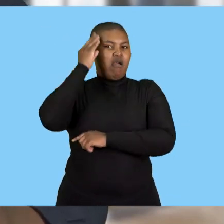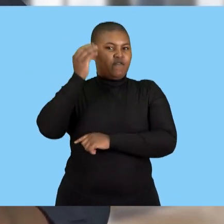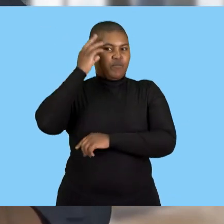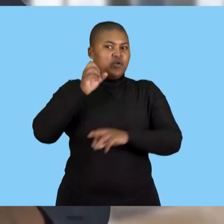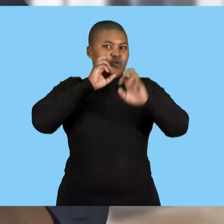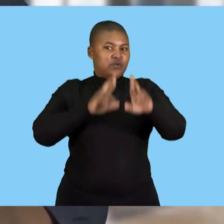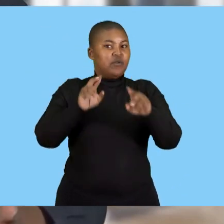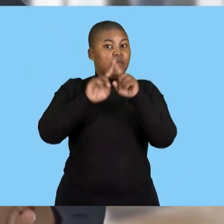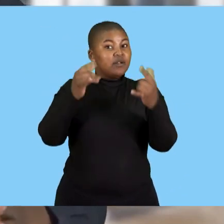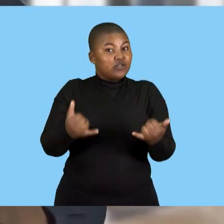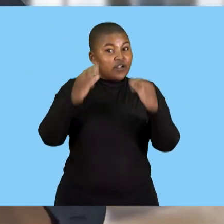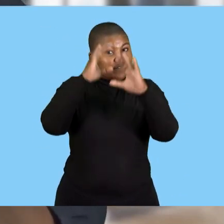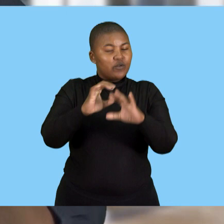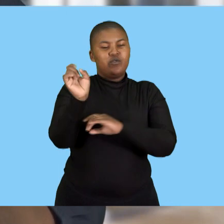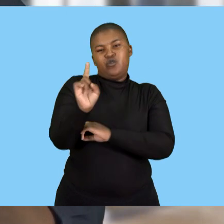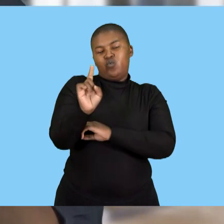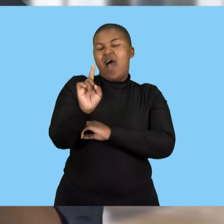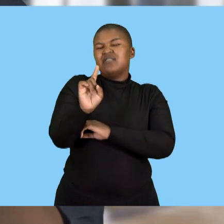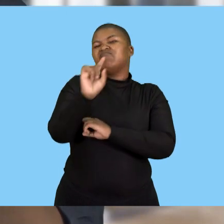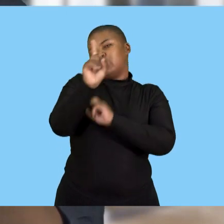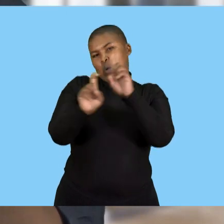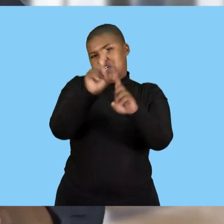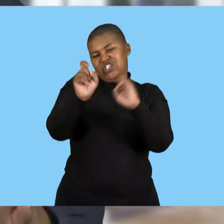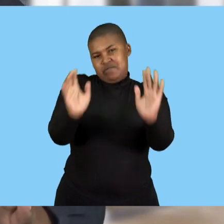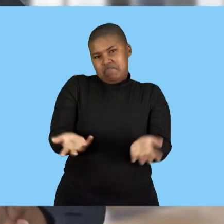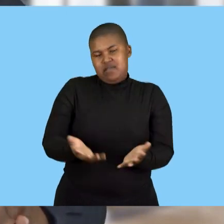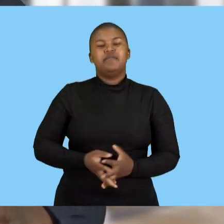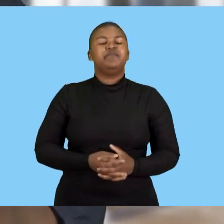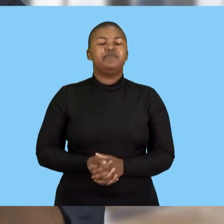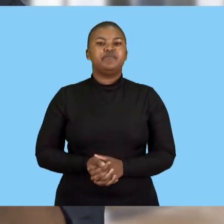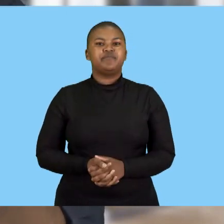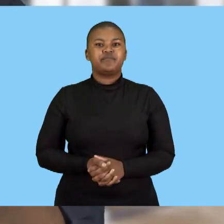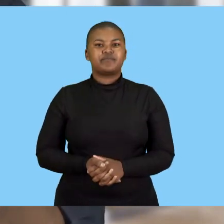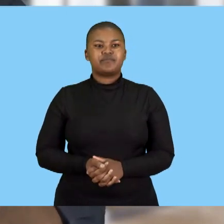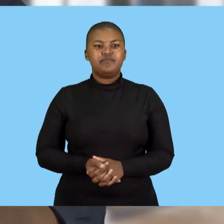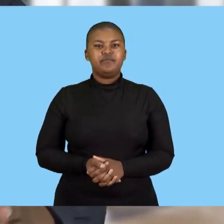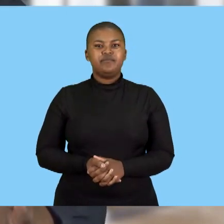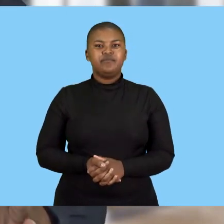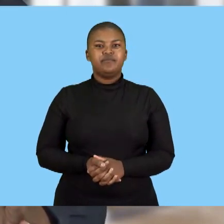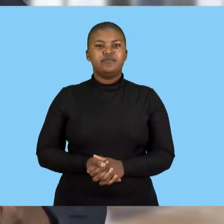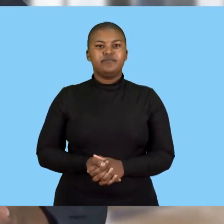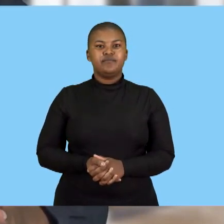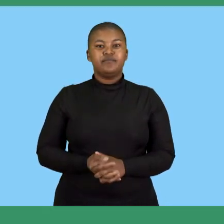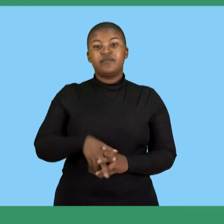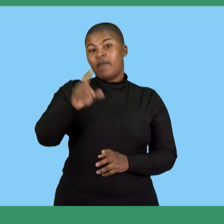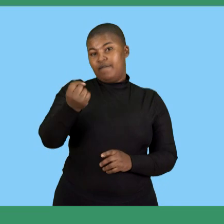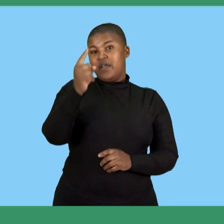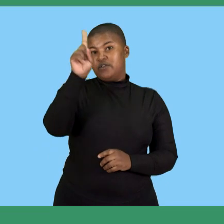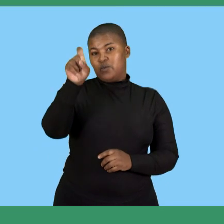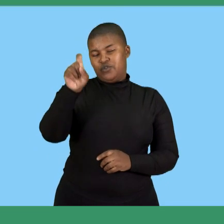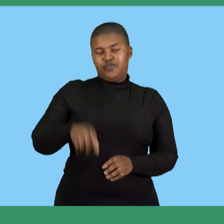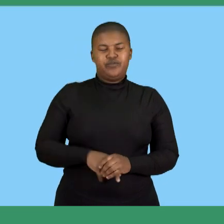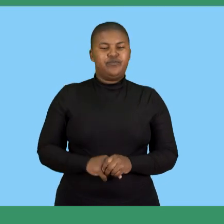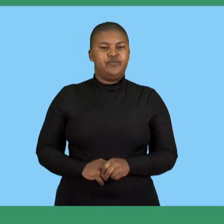data response. However, we focus on application questions. Now, we have the first